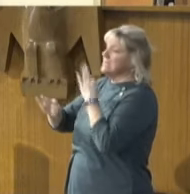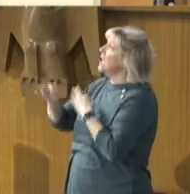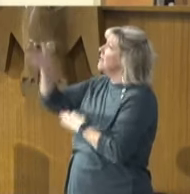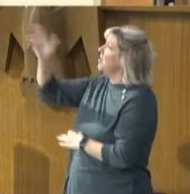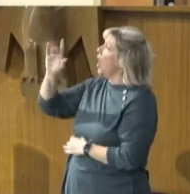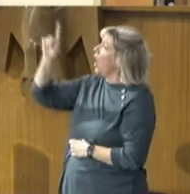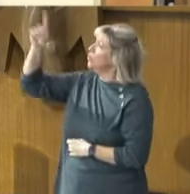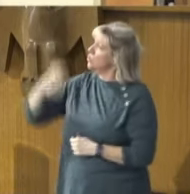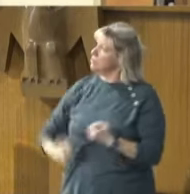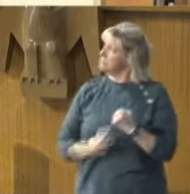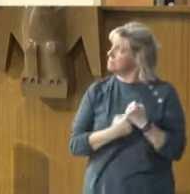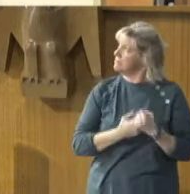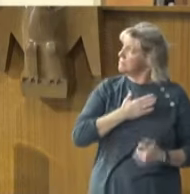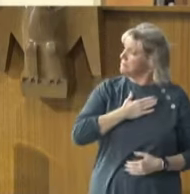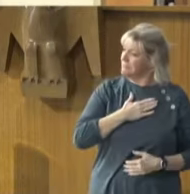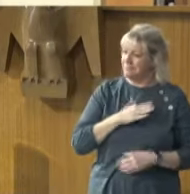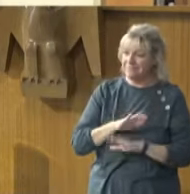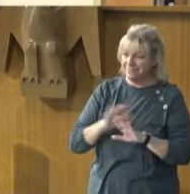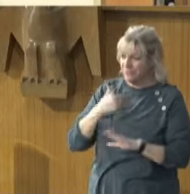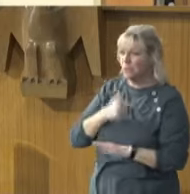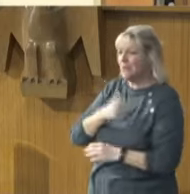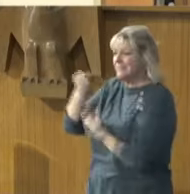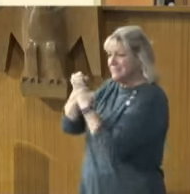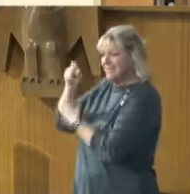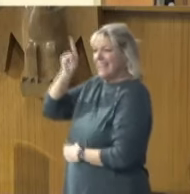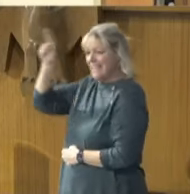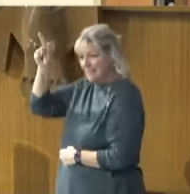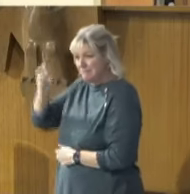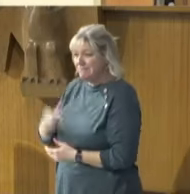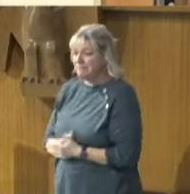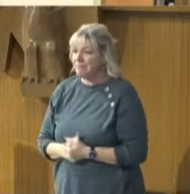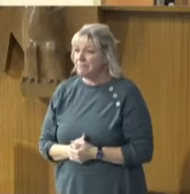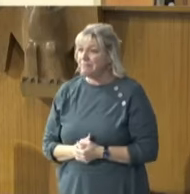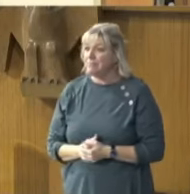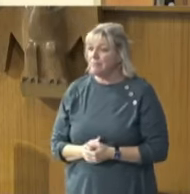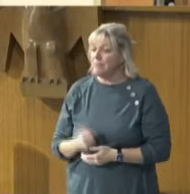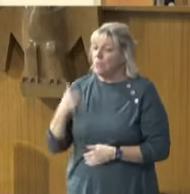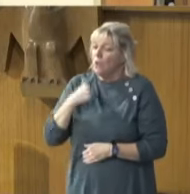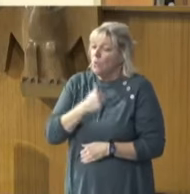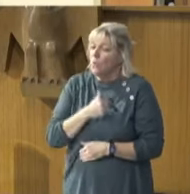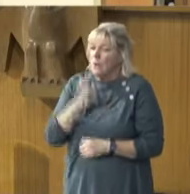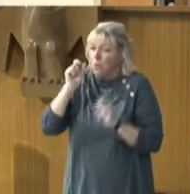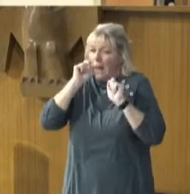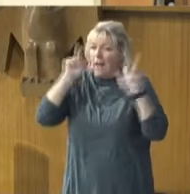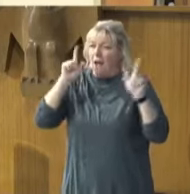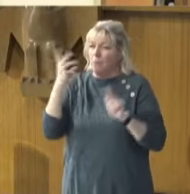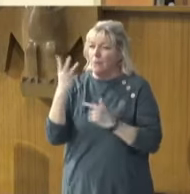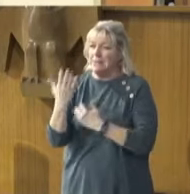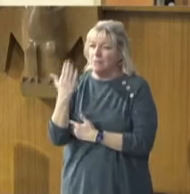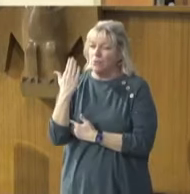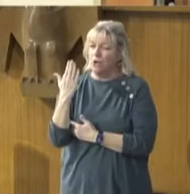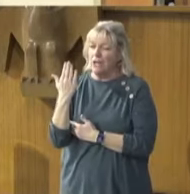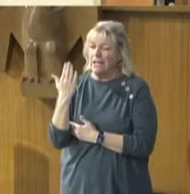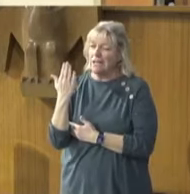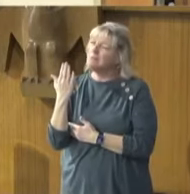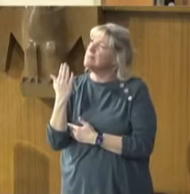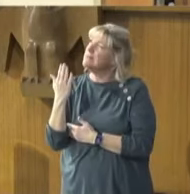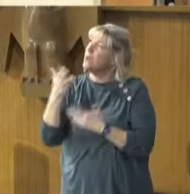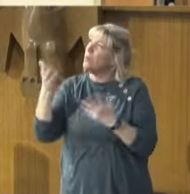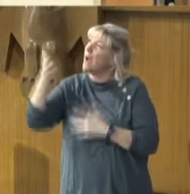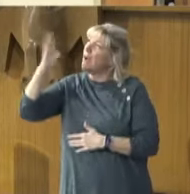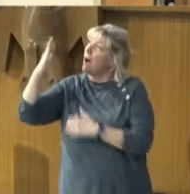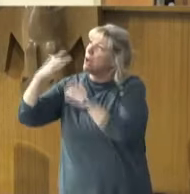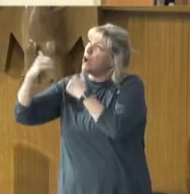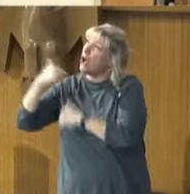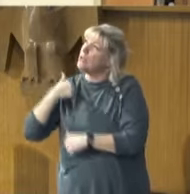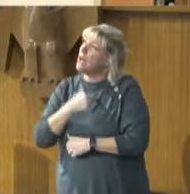side. When we wake up, we will strive to respond to the calling that God has put on us and has put on